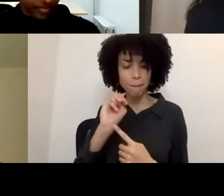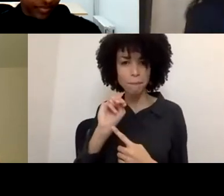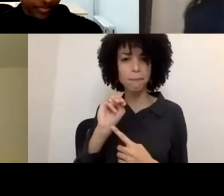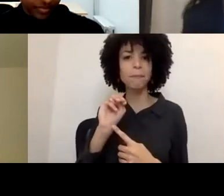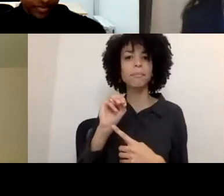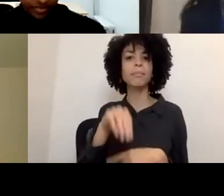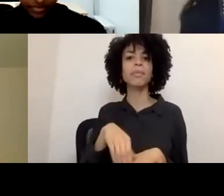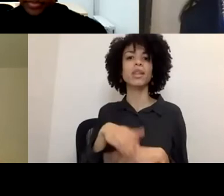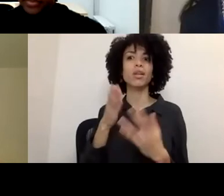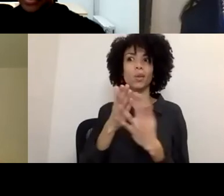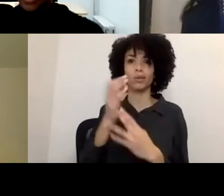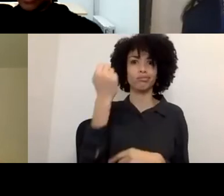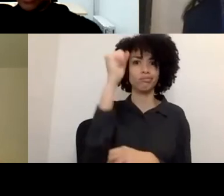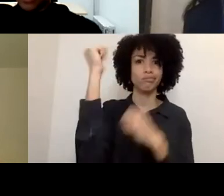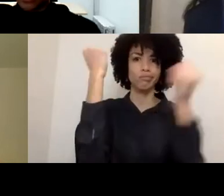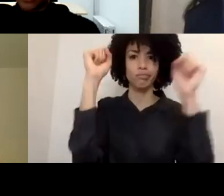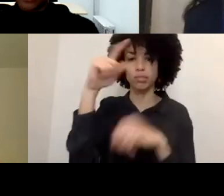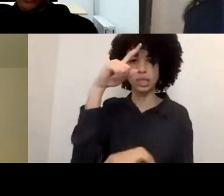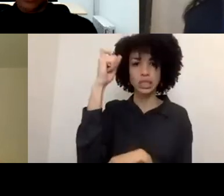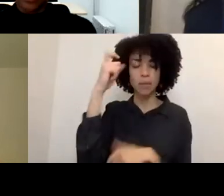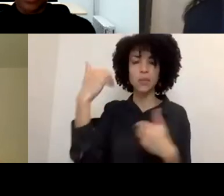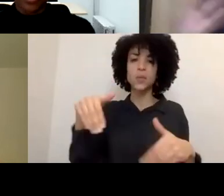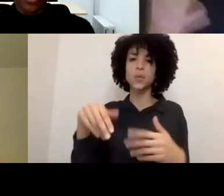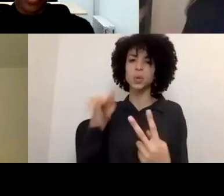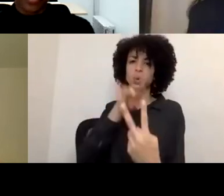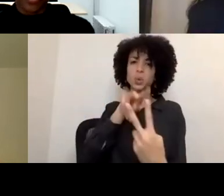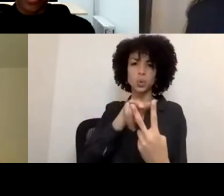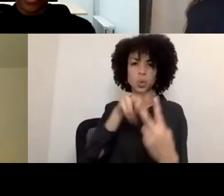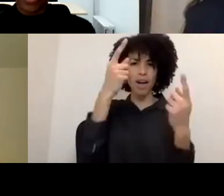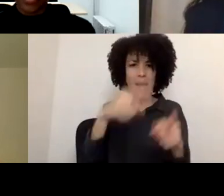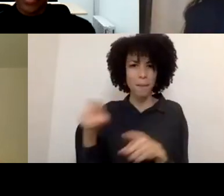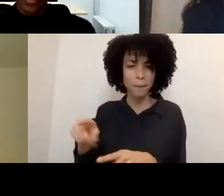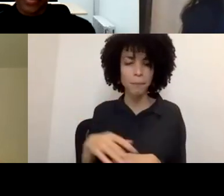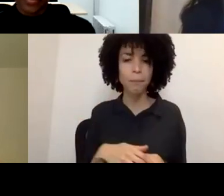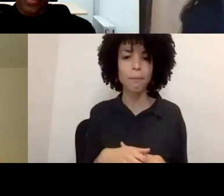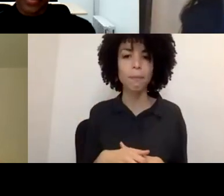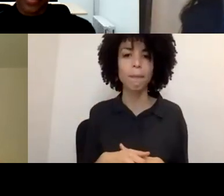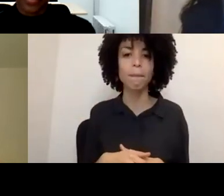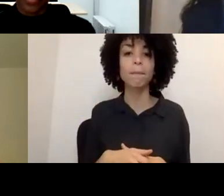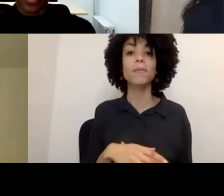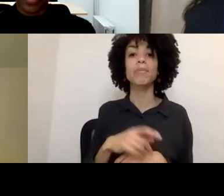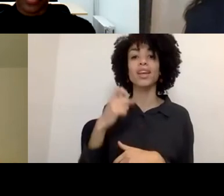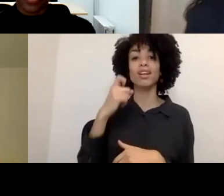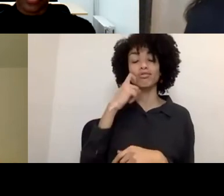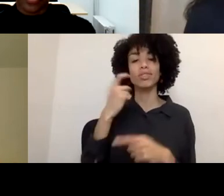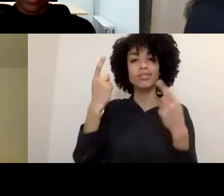racial justice uprisings over the summer in response, and indeed now into 2021 with the most recent events in